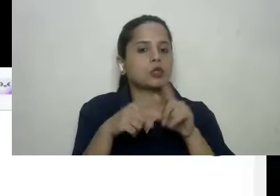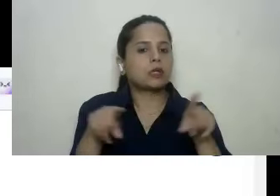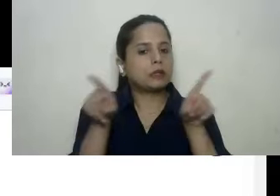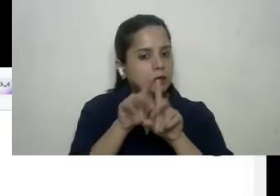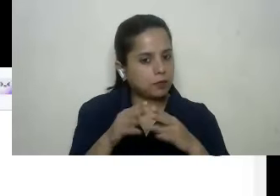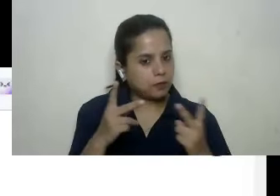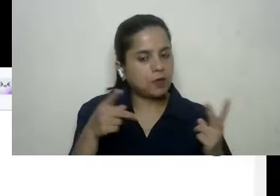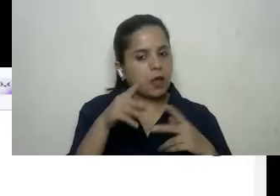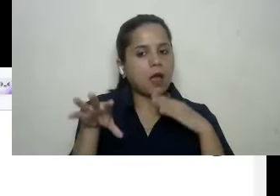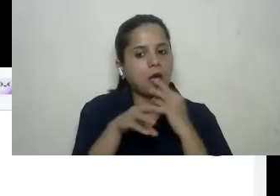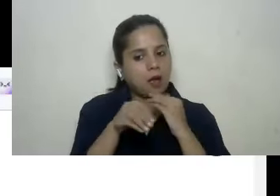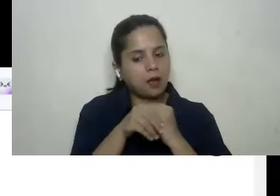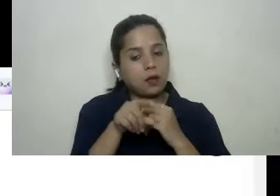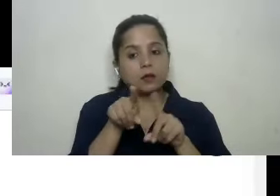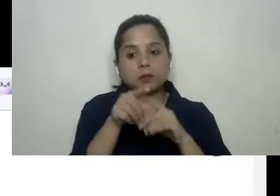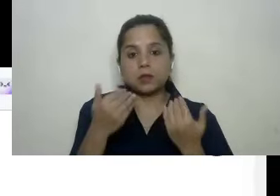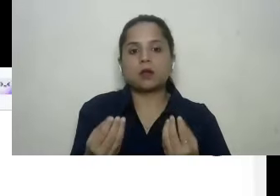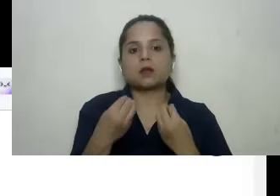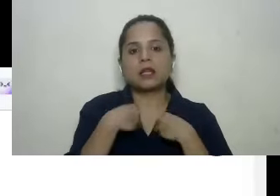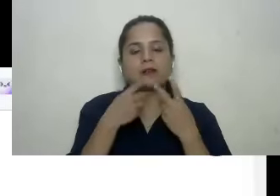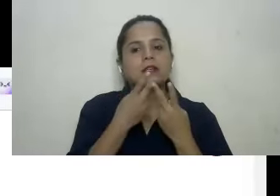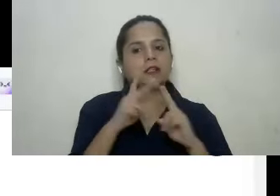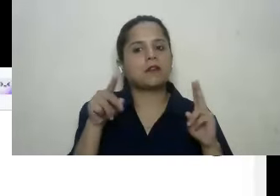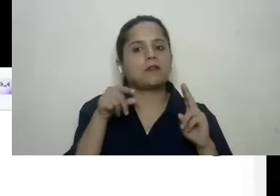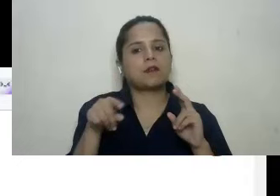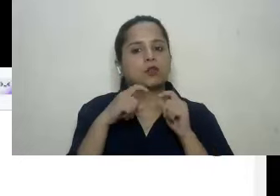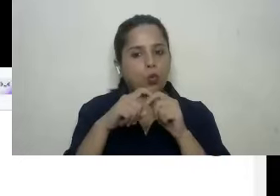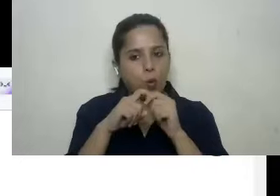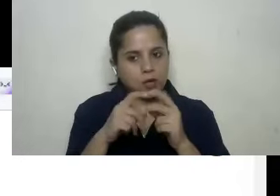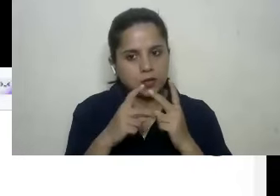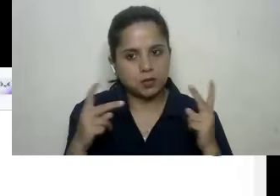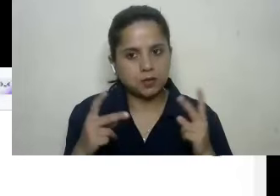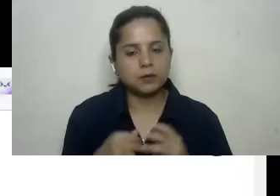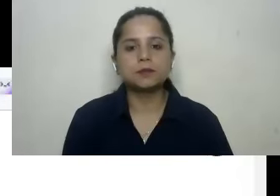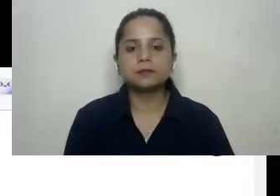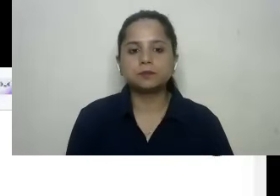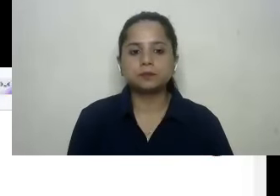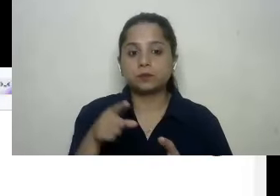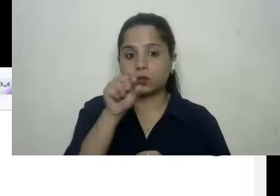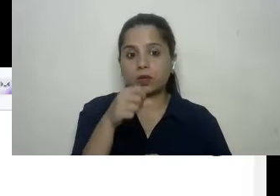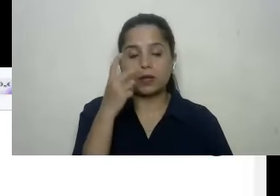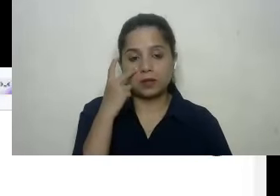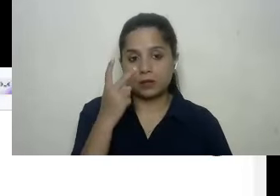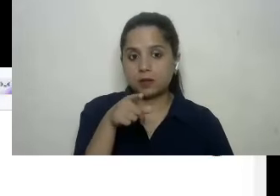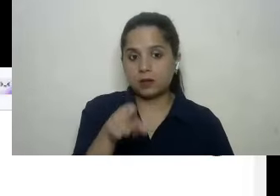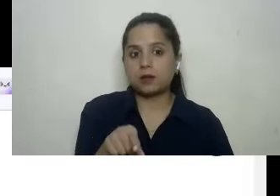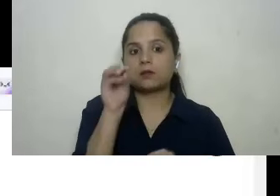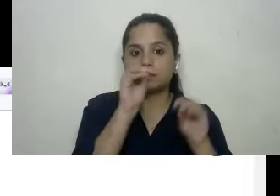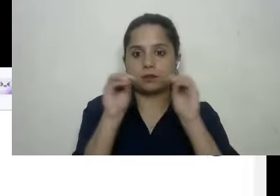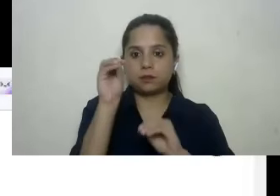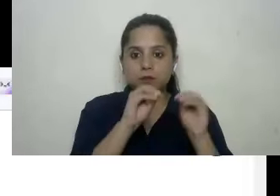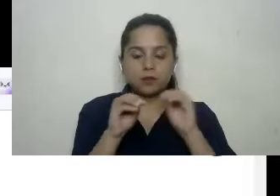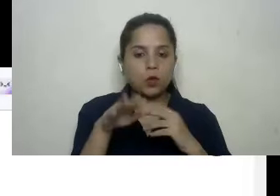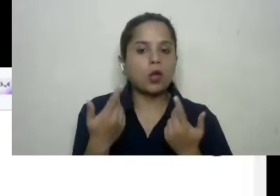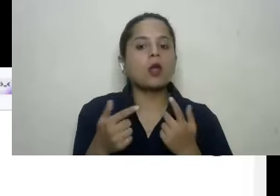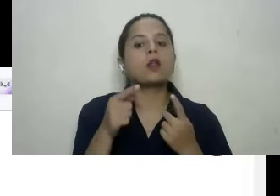add on, and this time it will give me differentiated questions. You can see during listening, post listening,